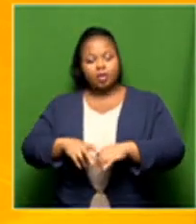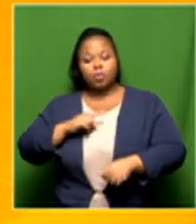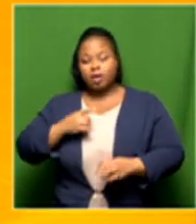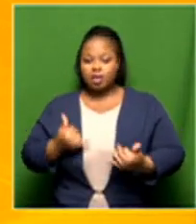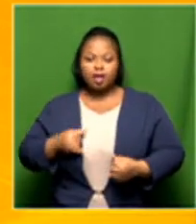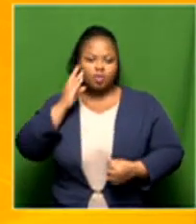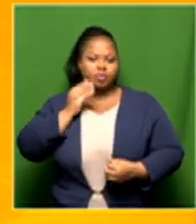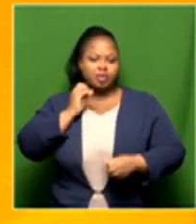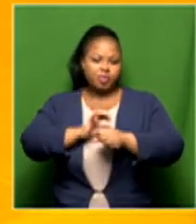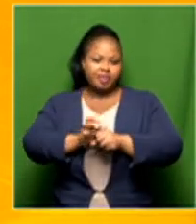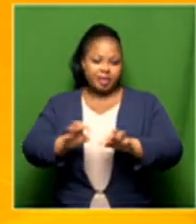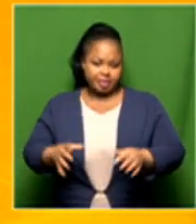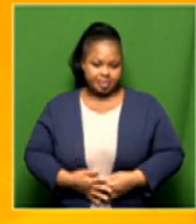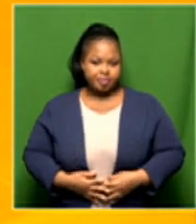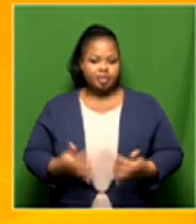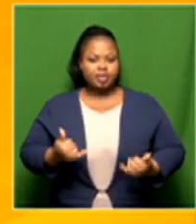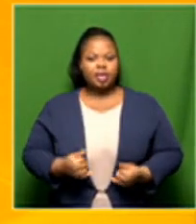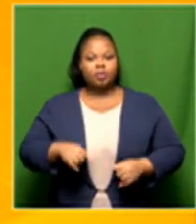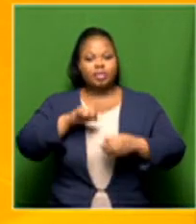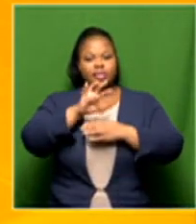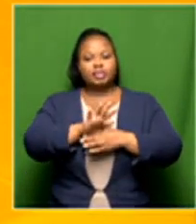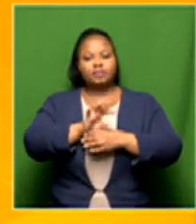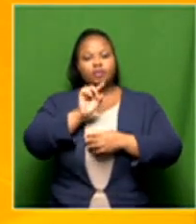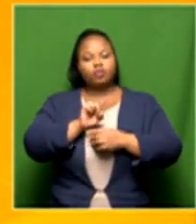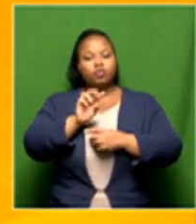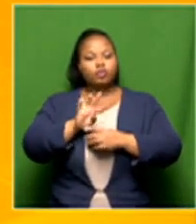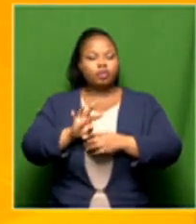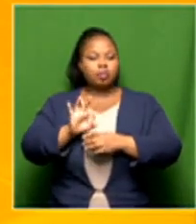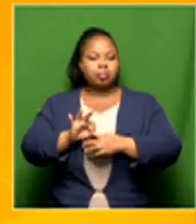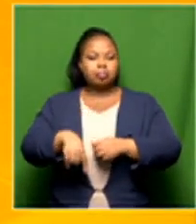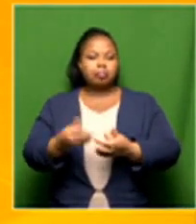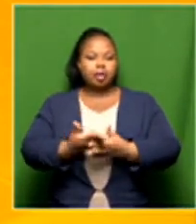faced with the COVID-19 pandemic. It is 7:43. Let's take a quick break. We'll have more in a moment.